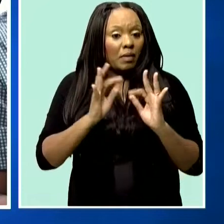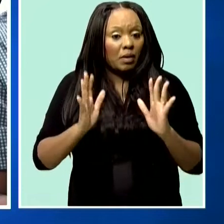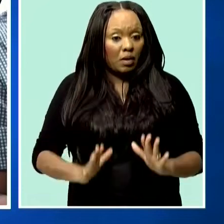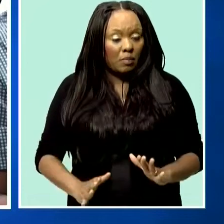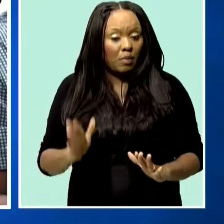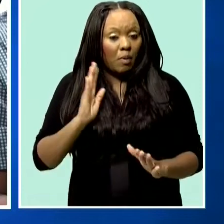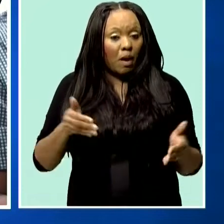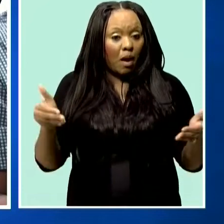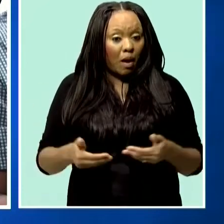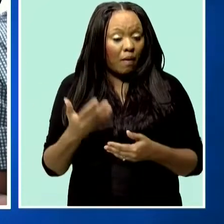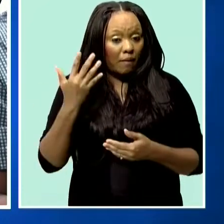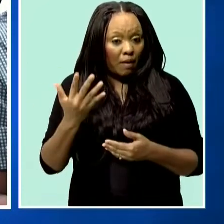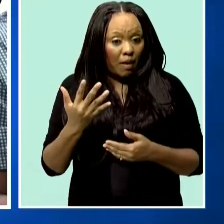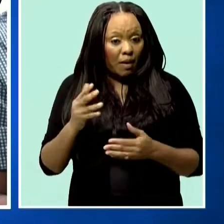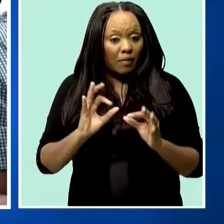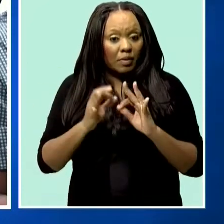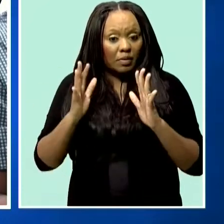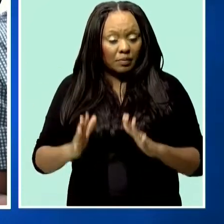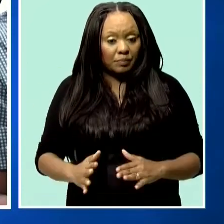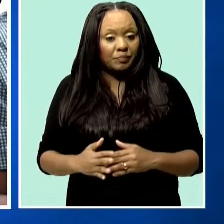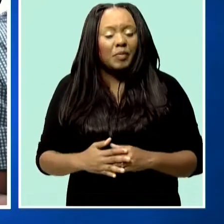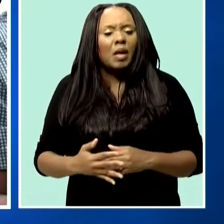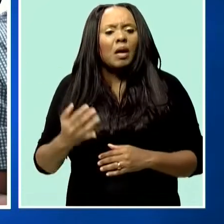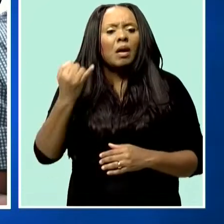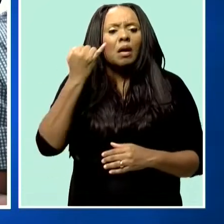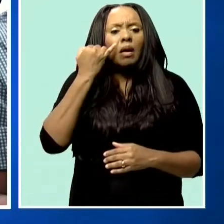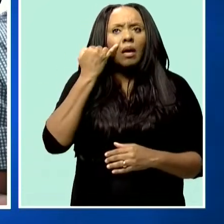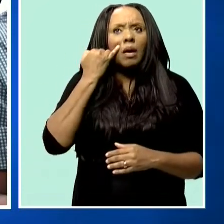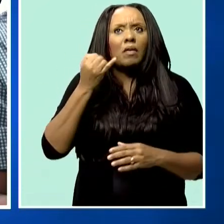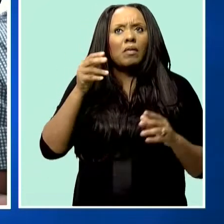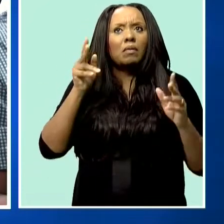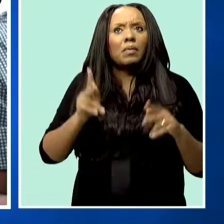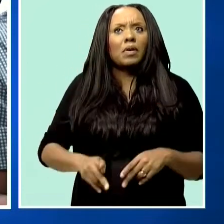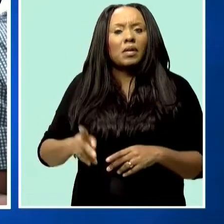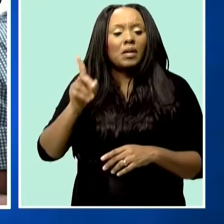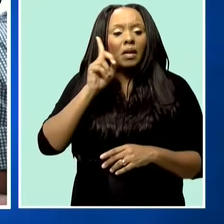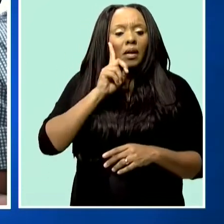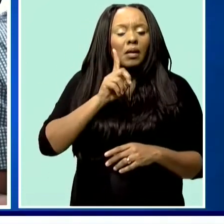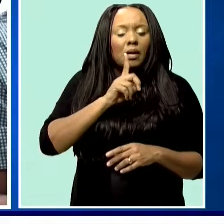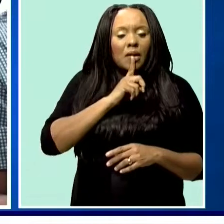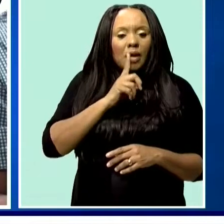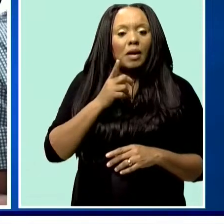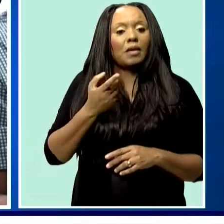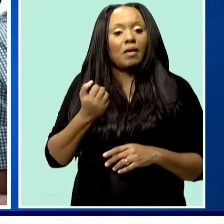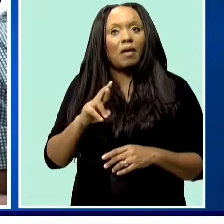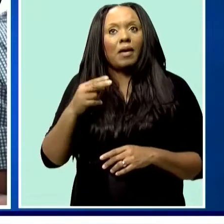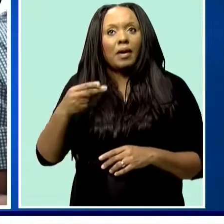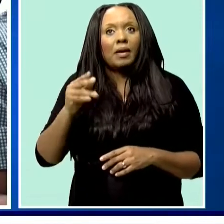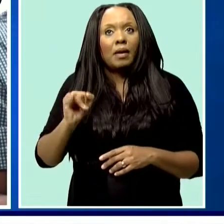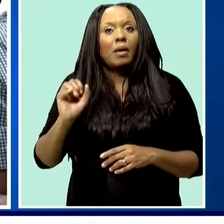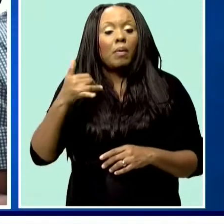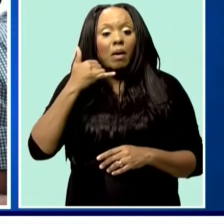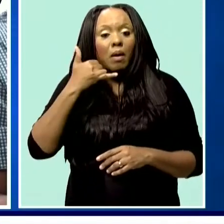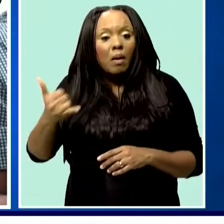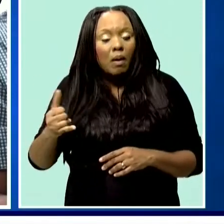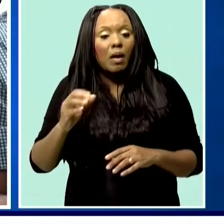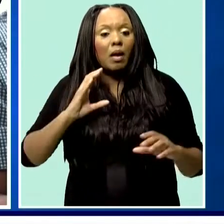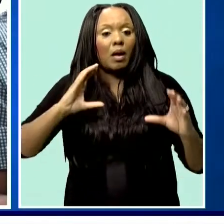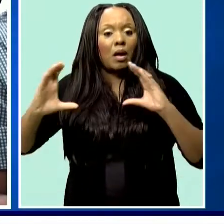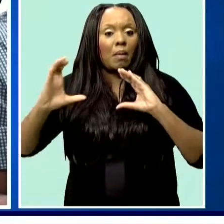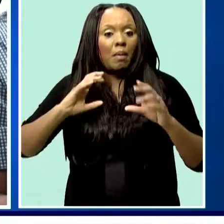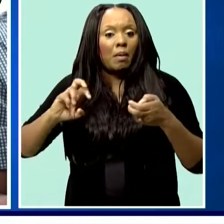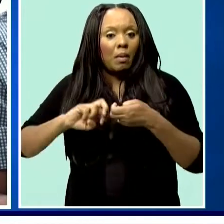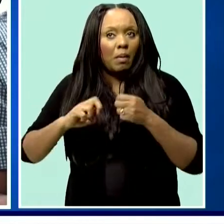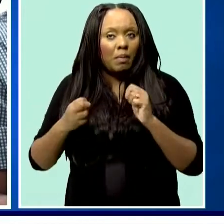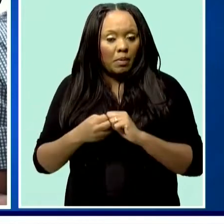call, and as long as the person who is deaf or hearing impaired needs them, then they will make that call and then they can communicate the